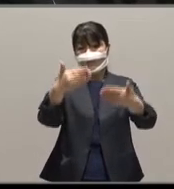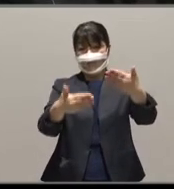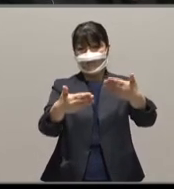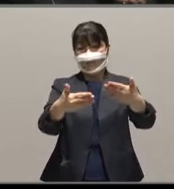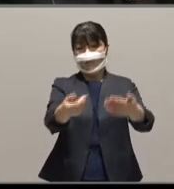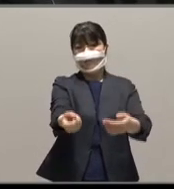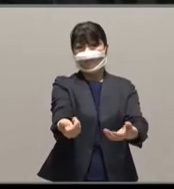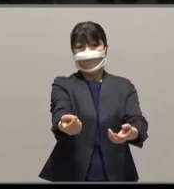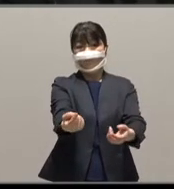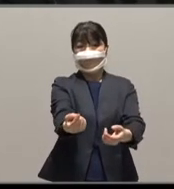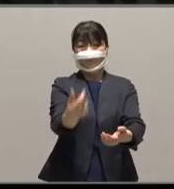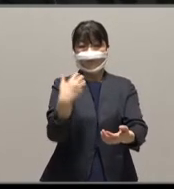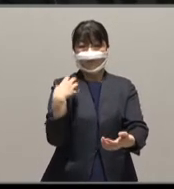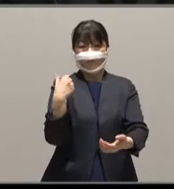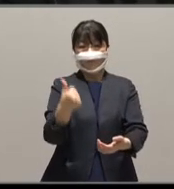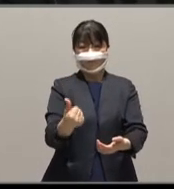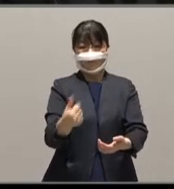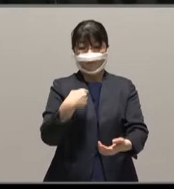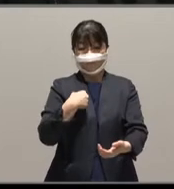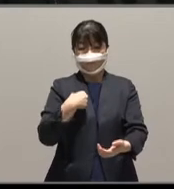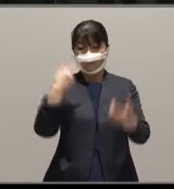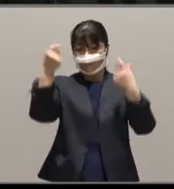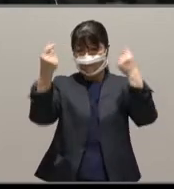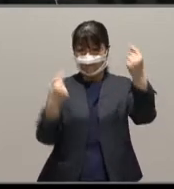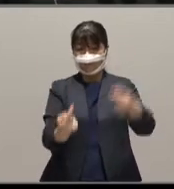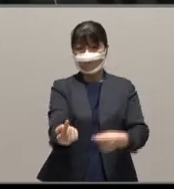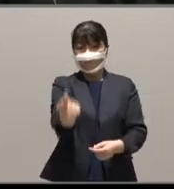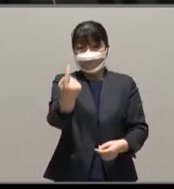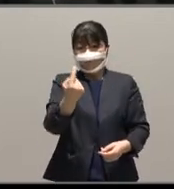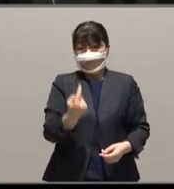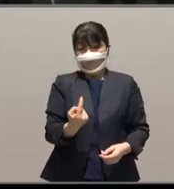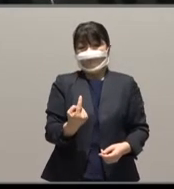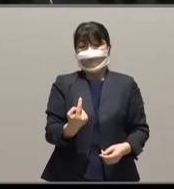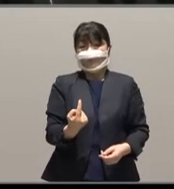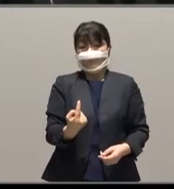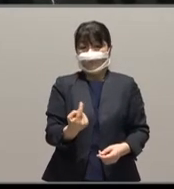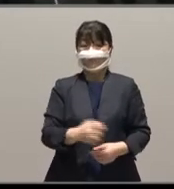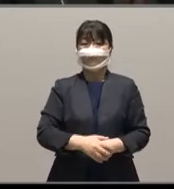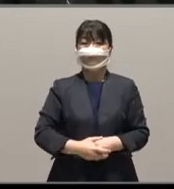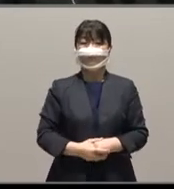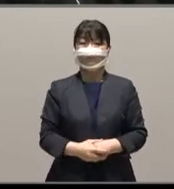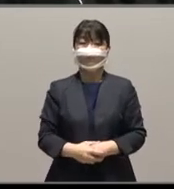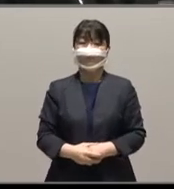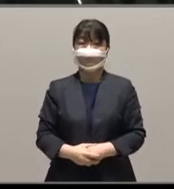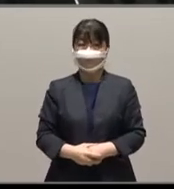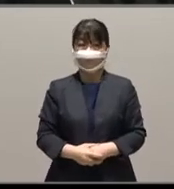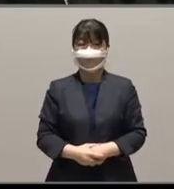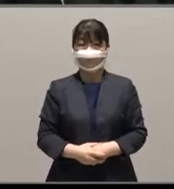to my office. And this is a French TV.